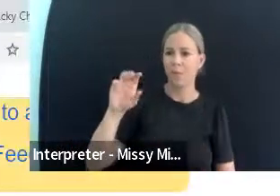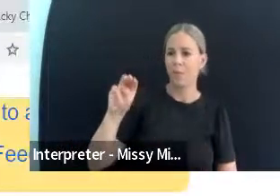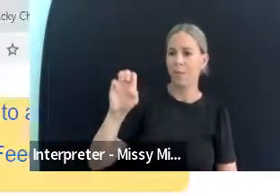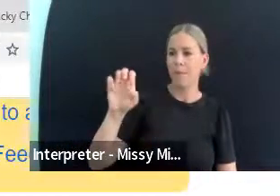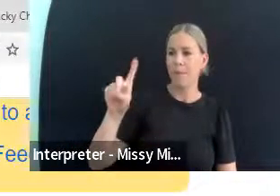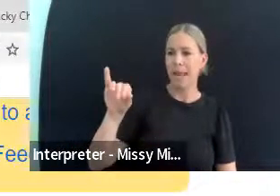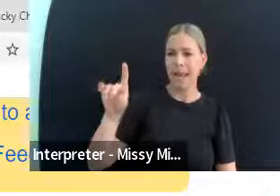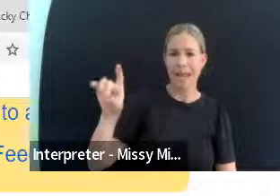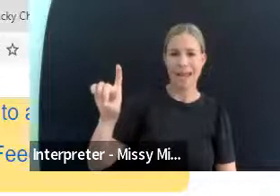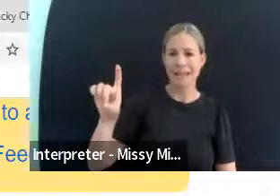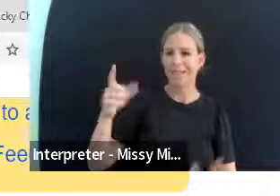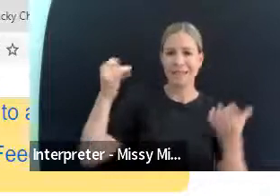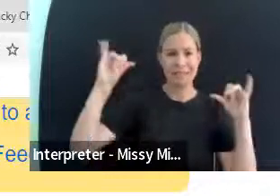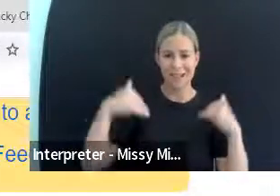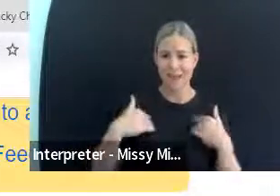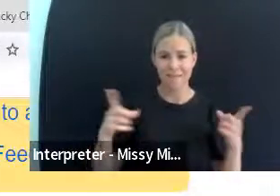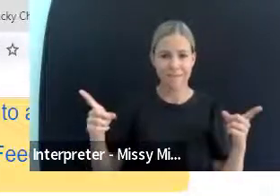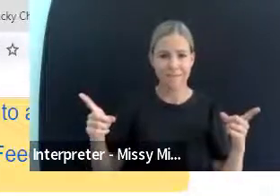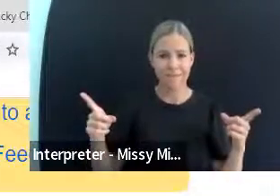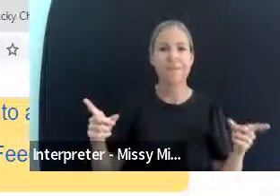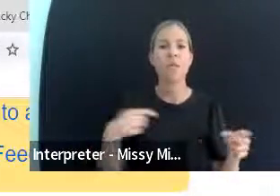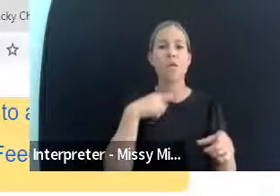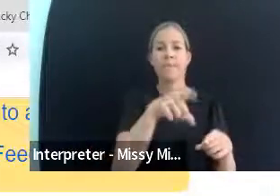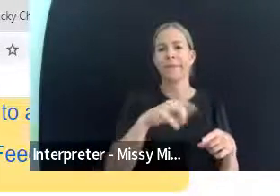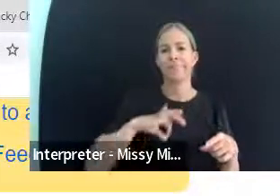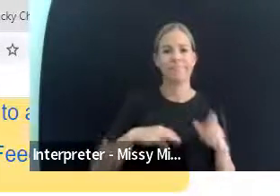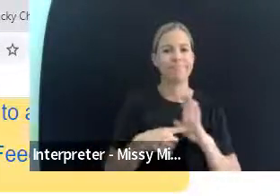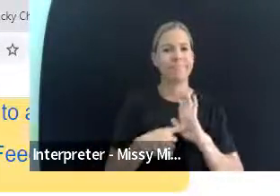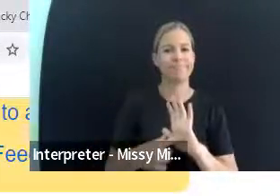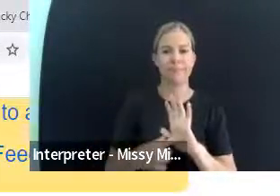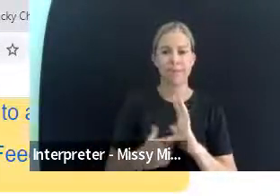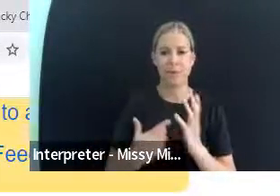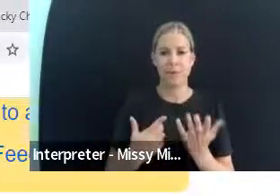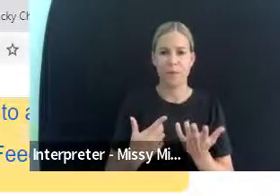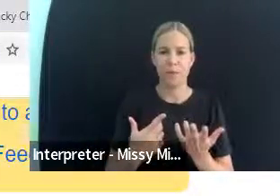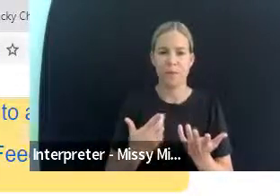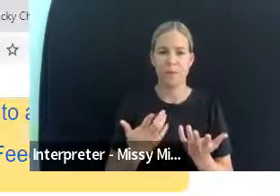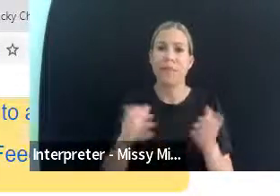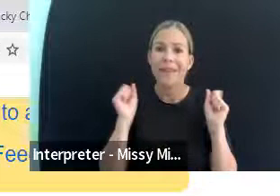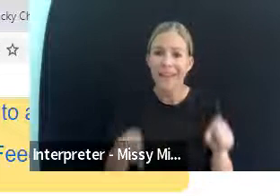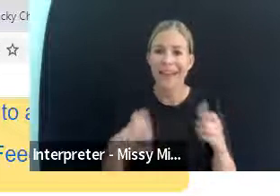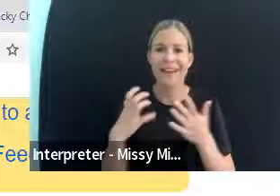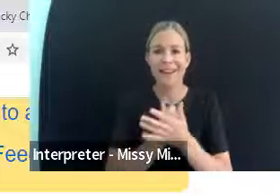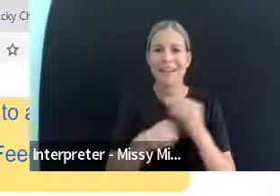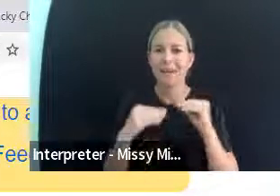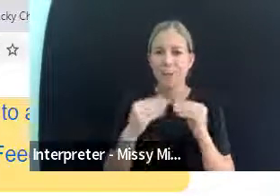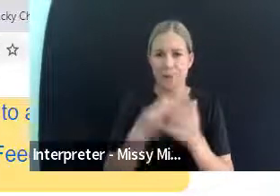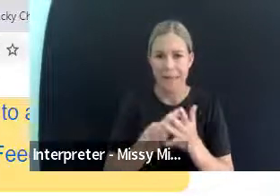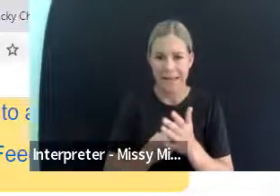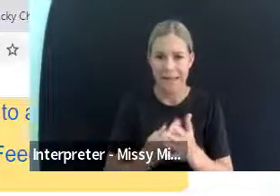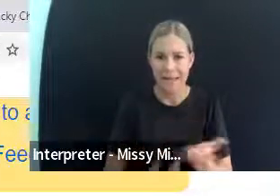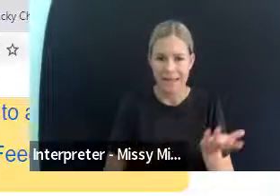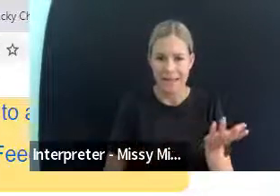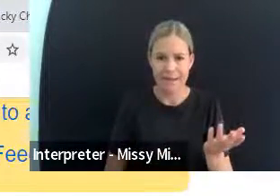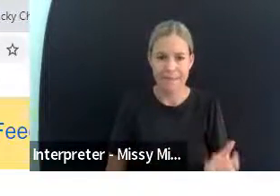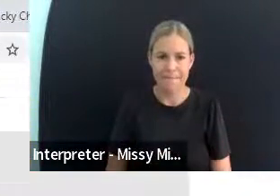to you in, again, helping people to dispel many of the myths that they may have about the impact of working on